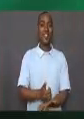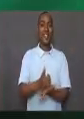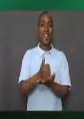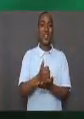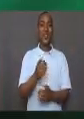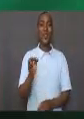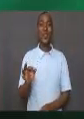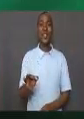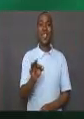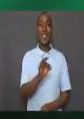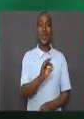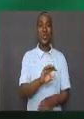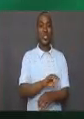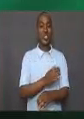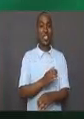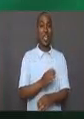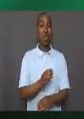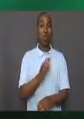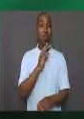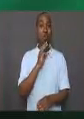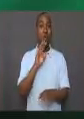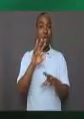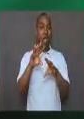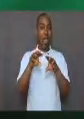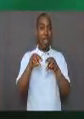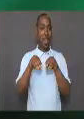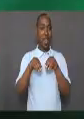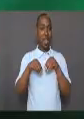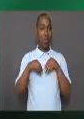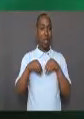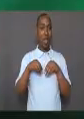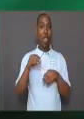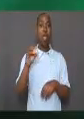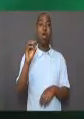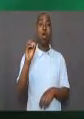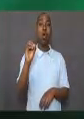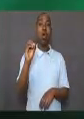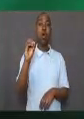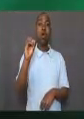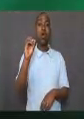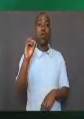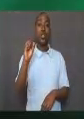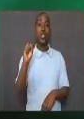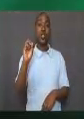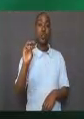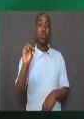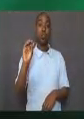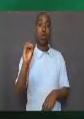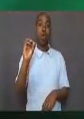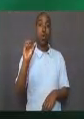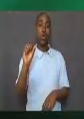cell takes up water by osmosis till it becomes